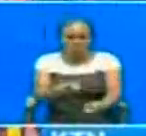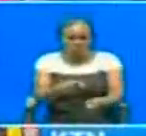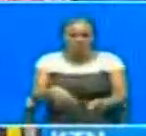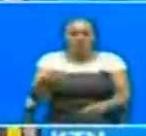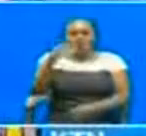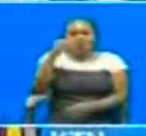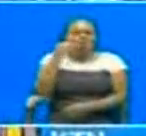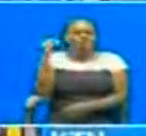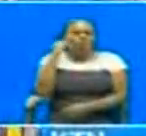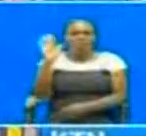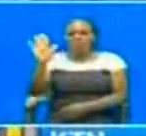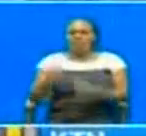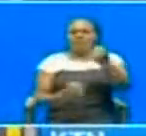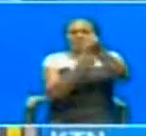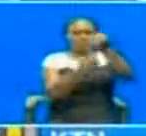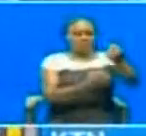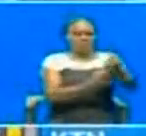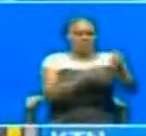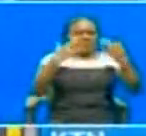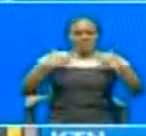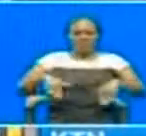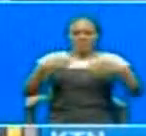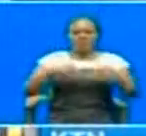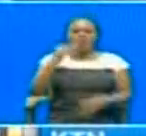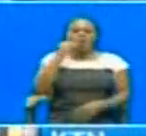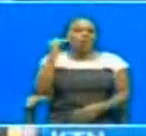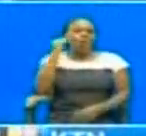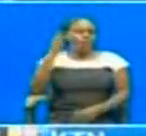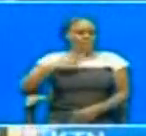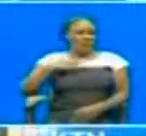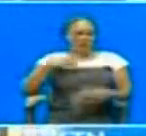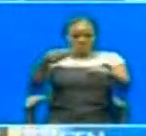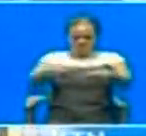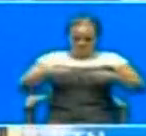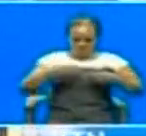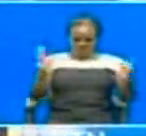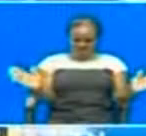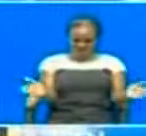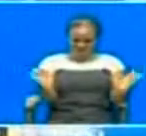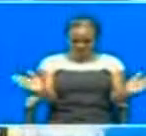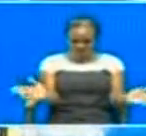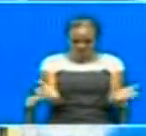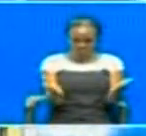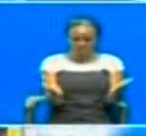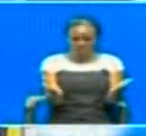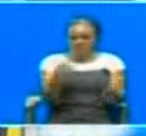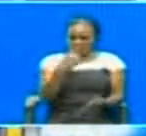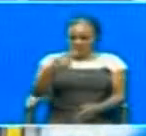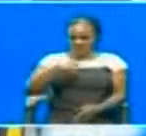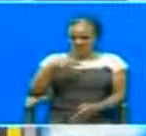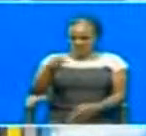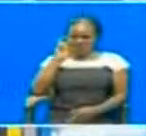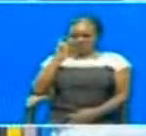and relenting supporters. Watu wako nyumbani, huwa wananipatia mtisha mingi sana, wananiambia mimi, ni